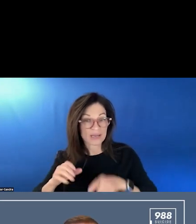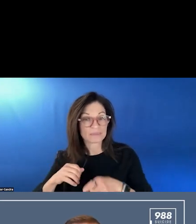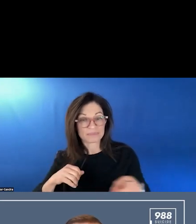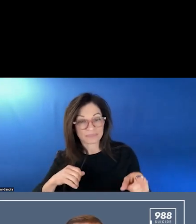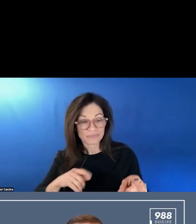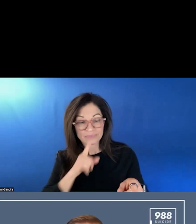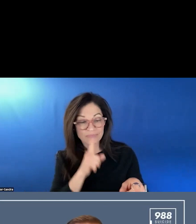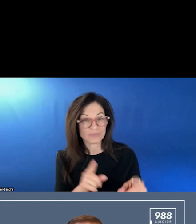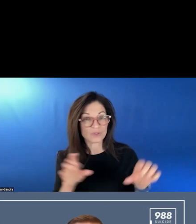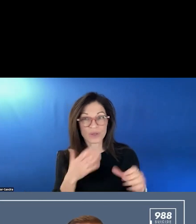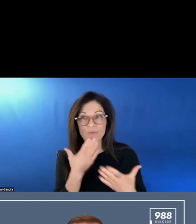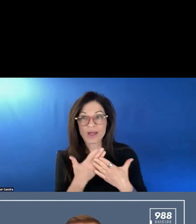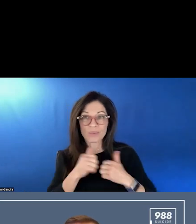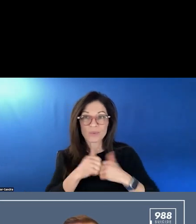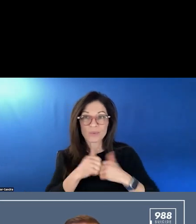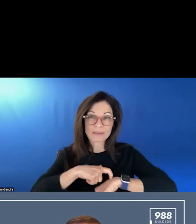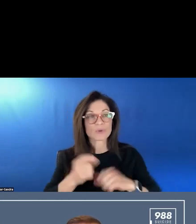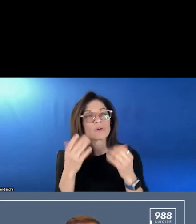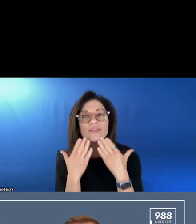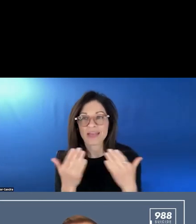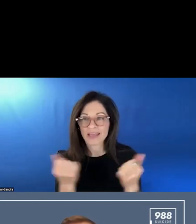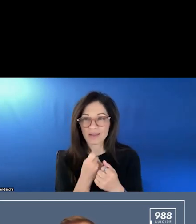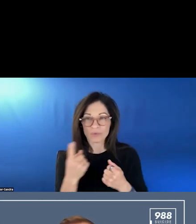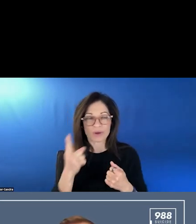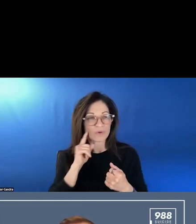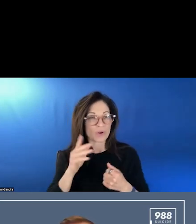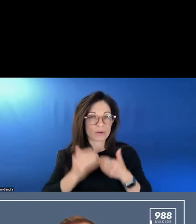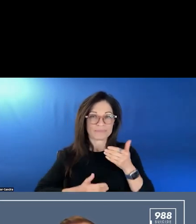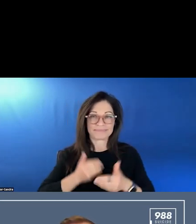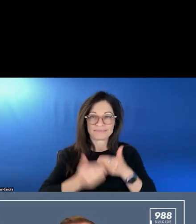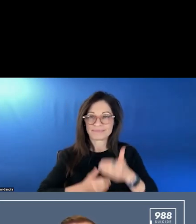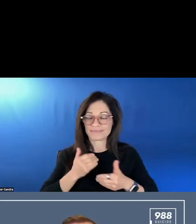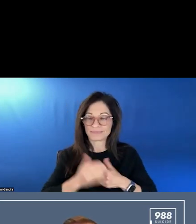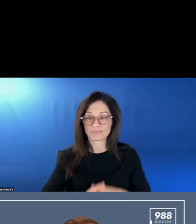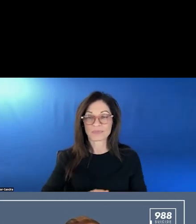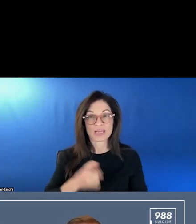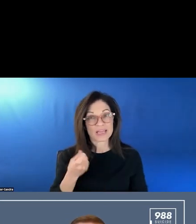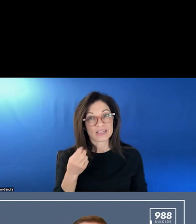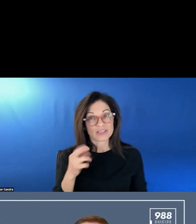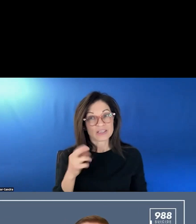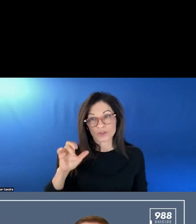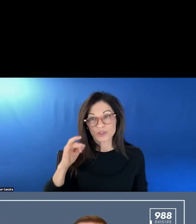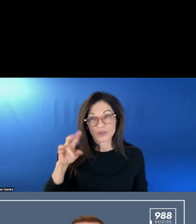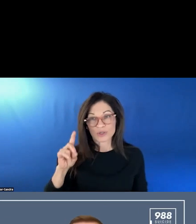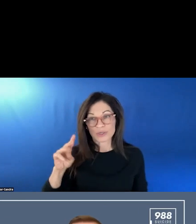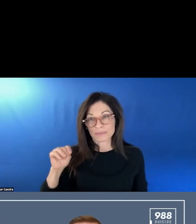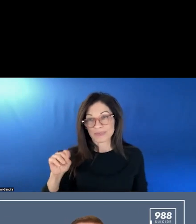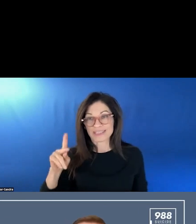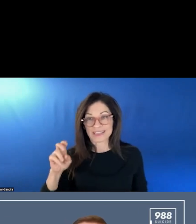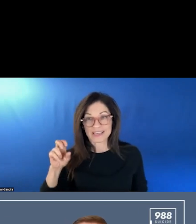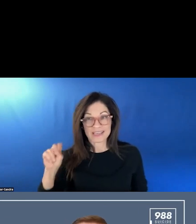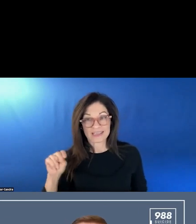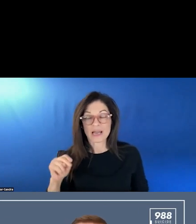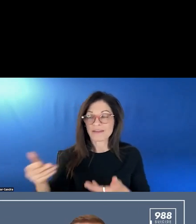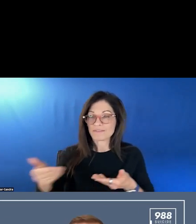actually doing good on time today. So thank you everyone for the efficiency. If Dr. Richard McKeon is here, invite him to share